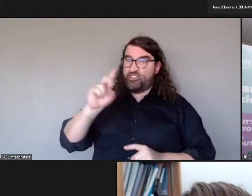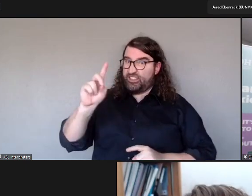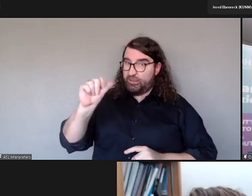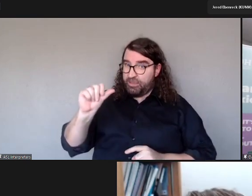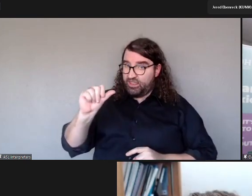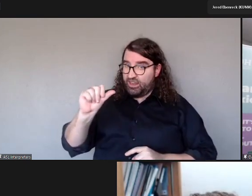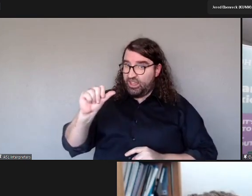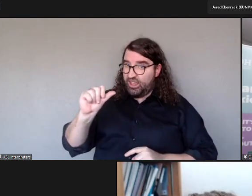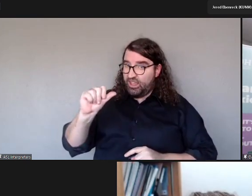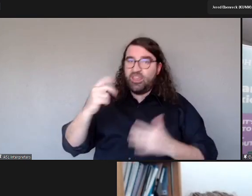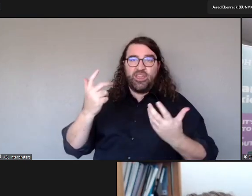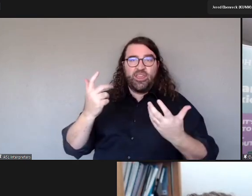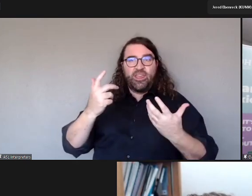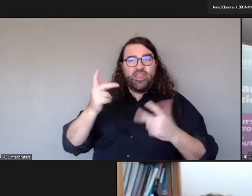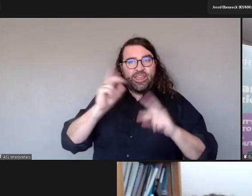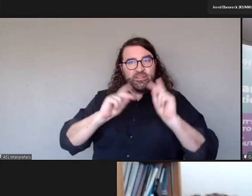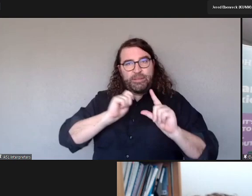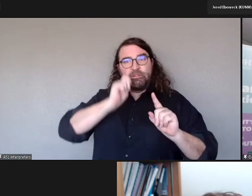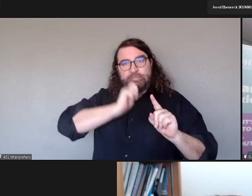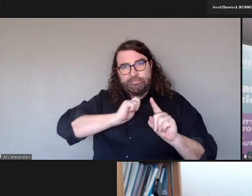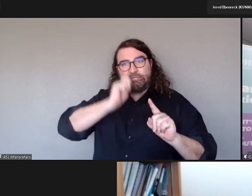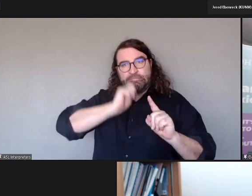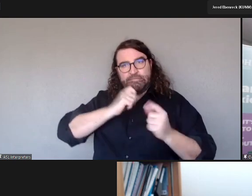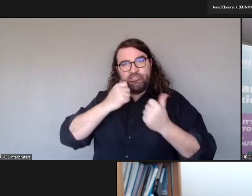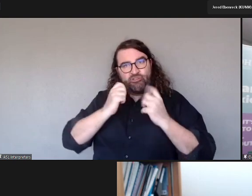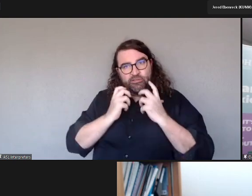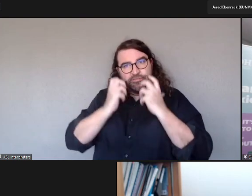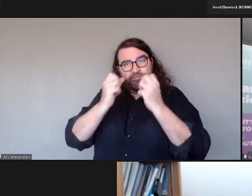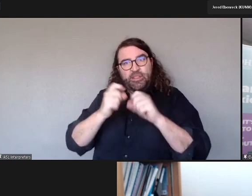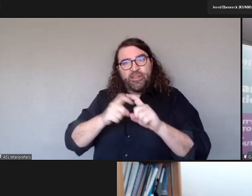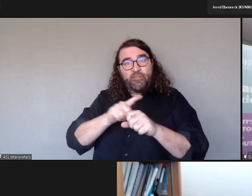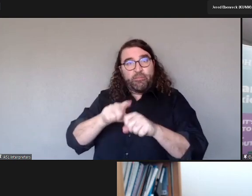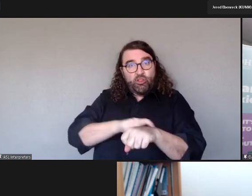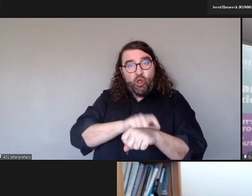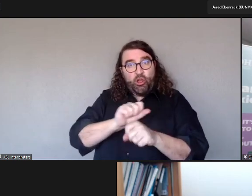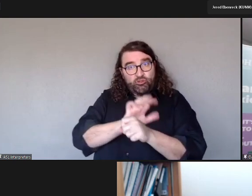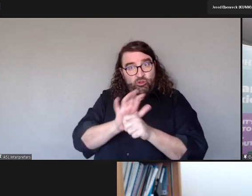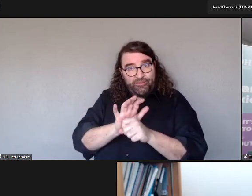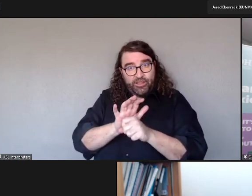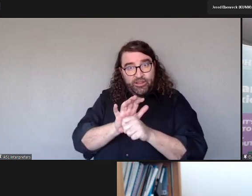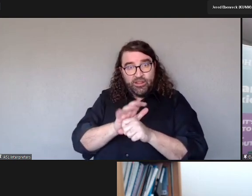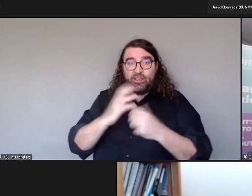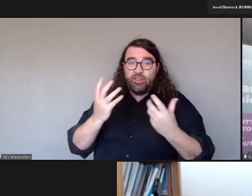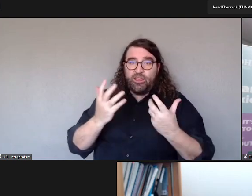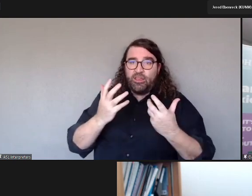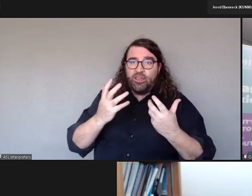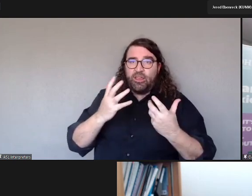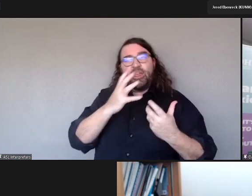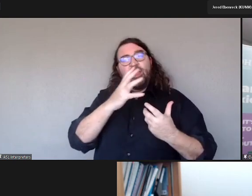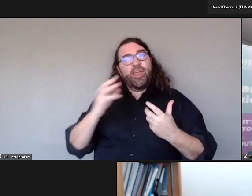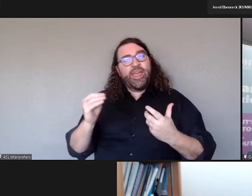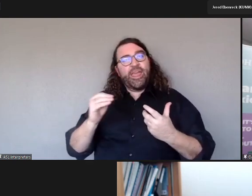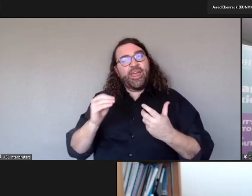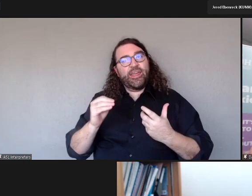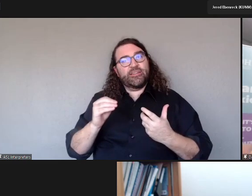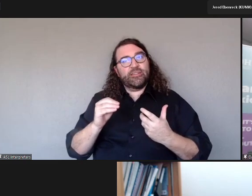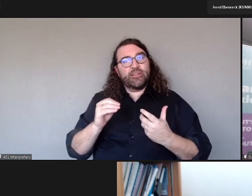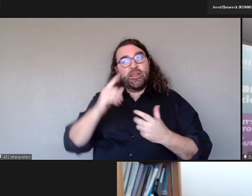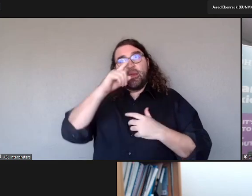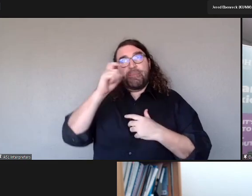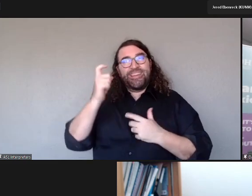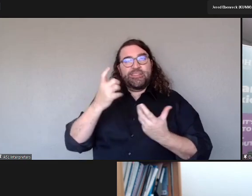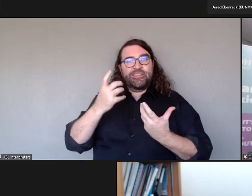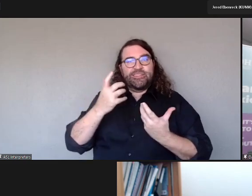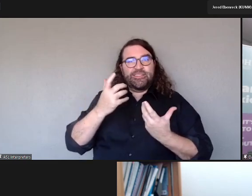over time as people deal with these outflows of this infection? And given the lack of